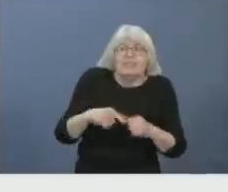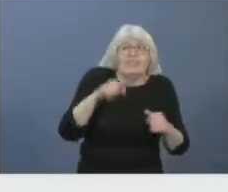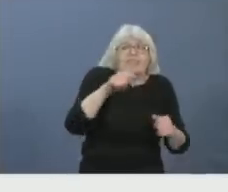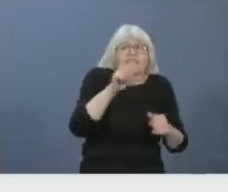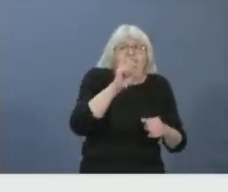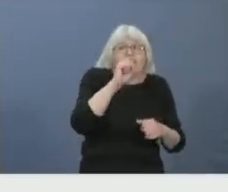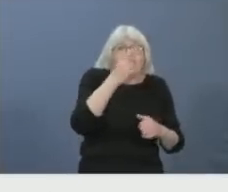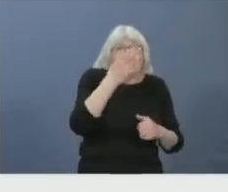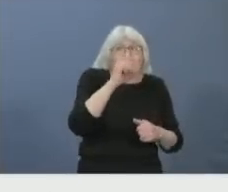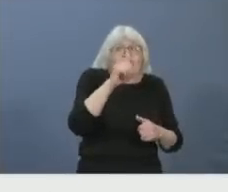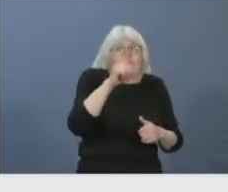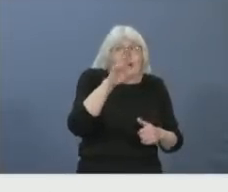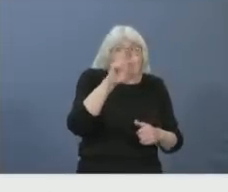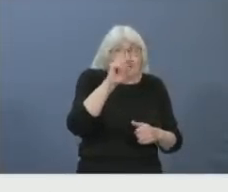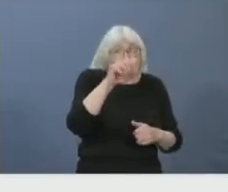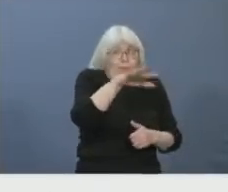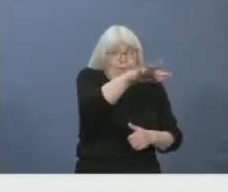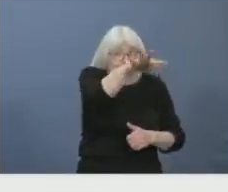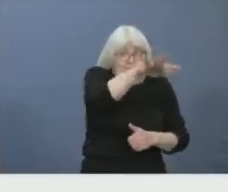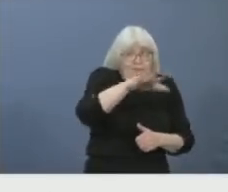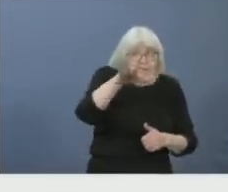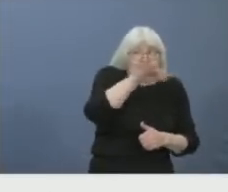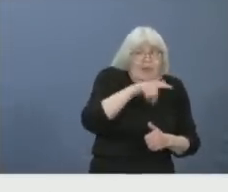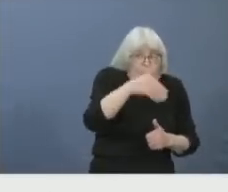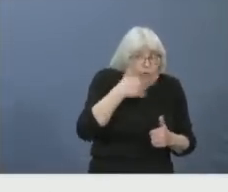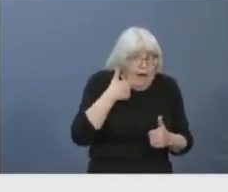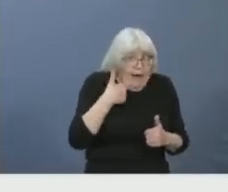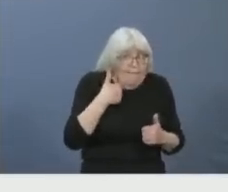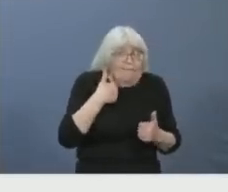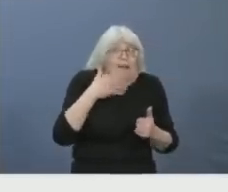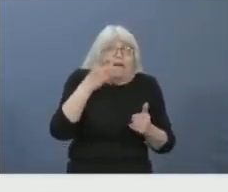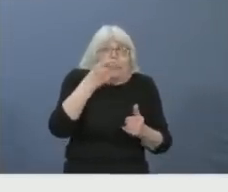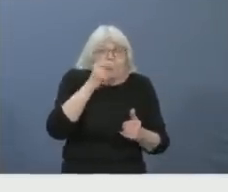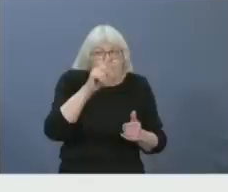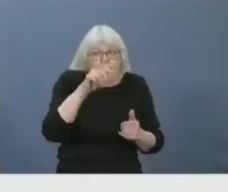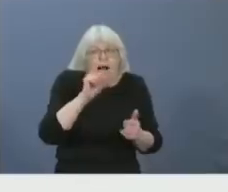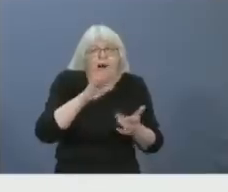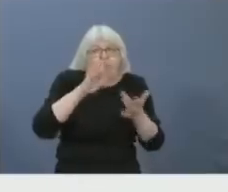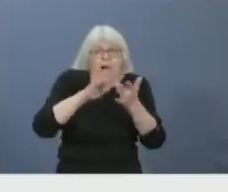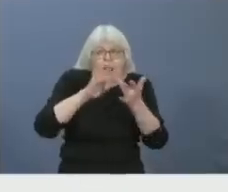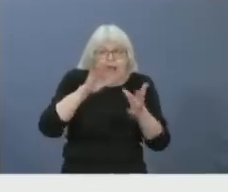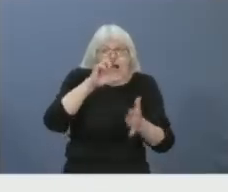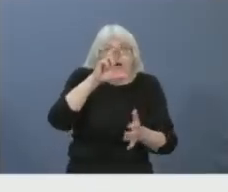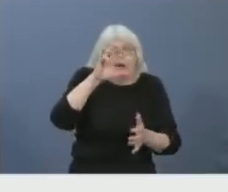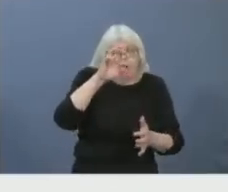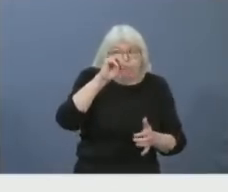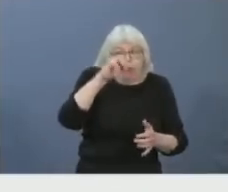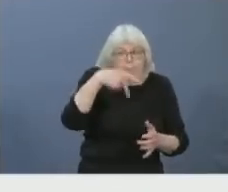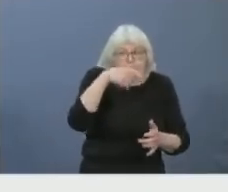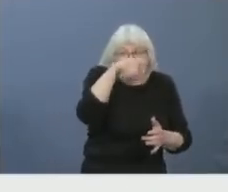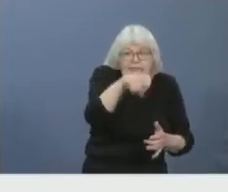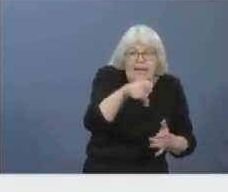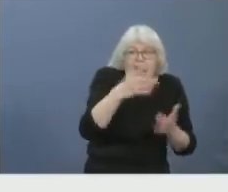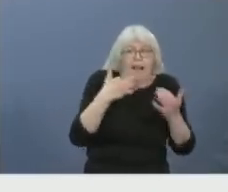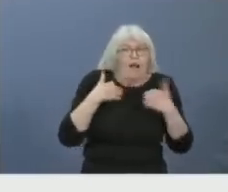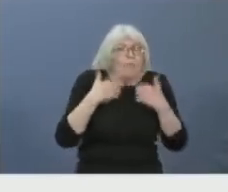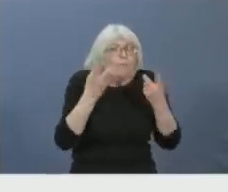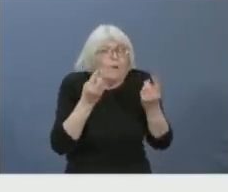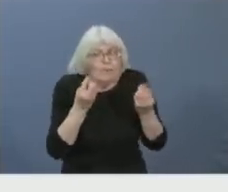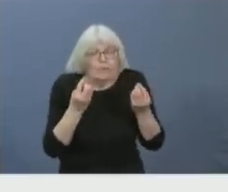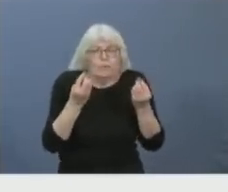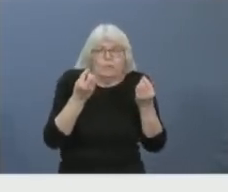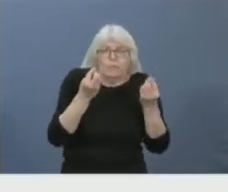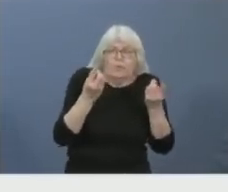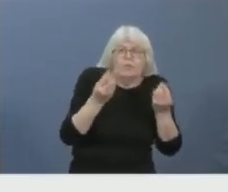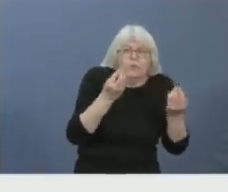an evacuated area, please contact the Shelburne or Barrington RCMP to discuss options. Our goal is to help while keeping